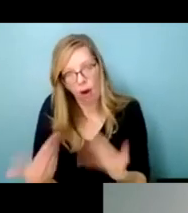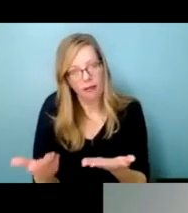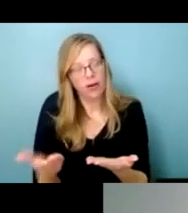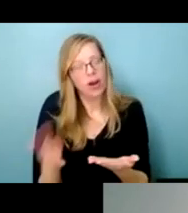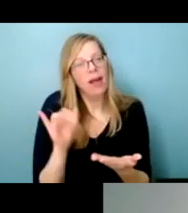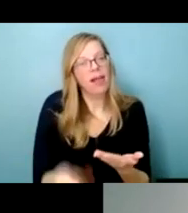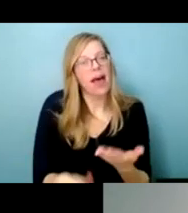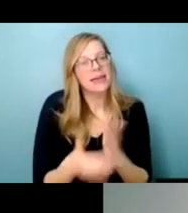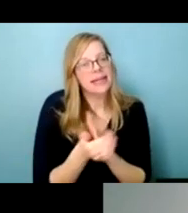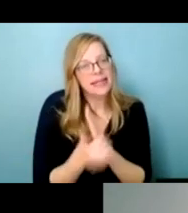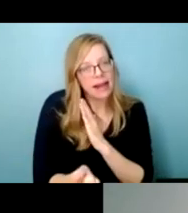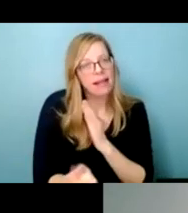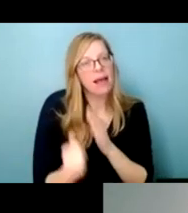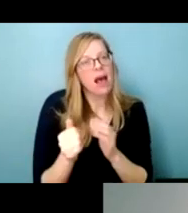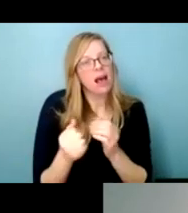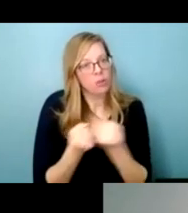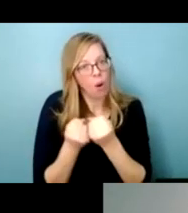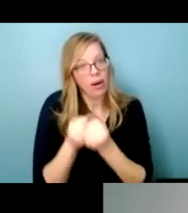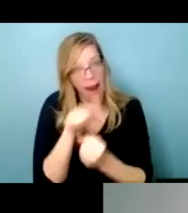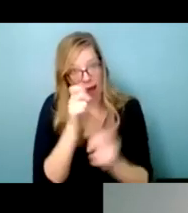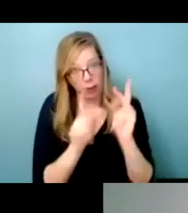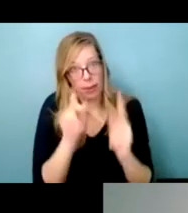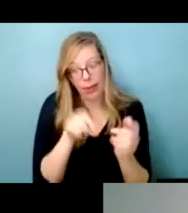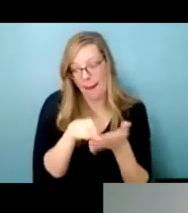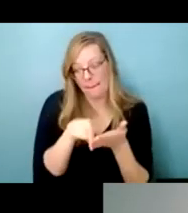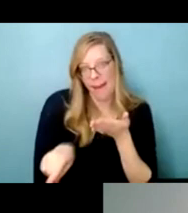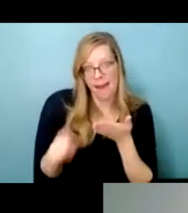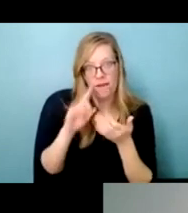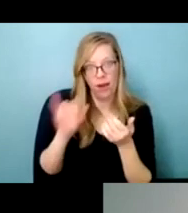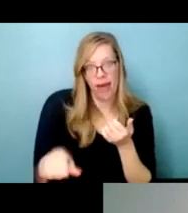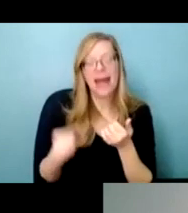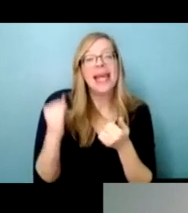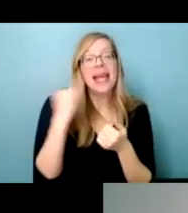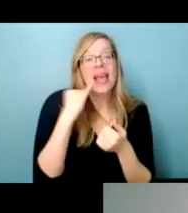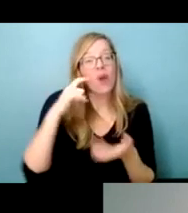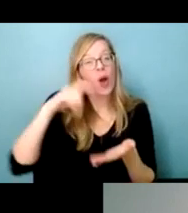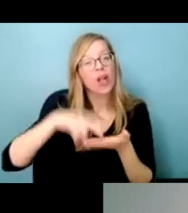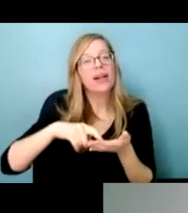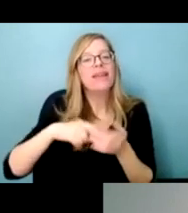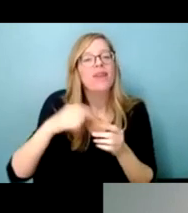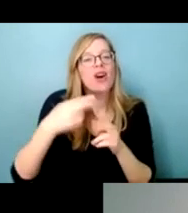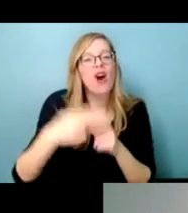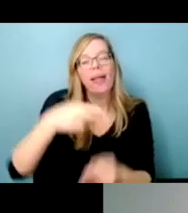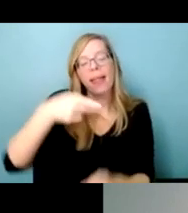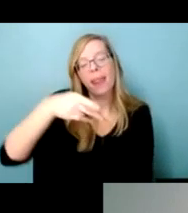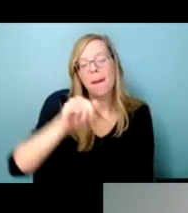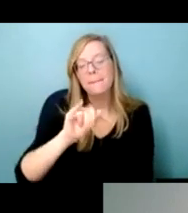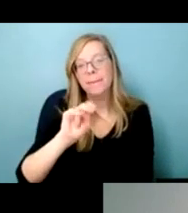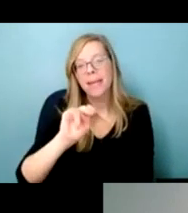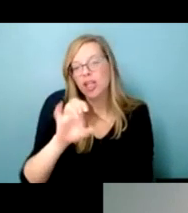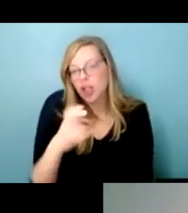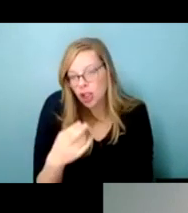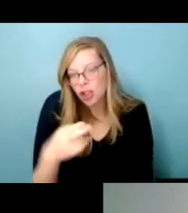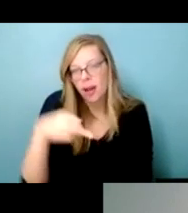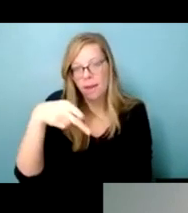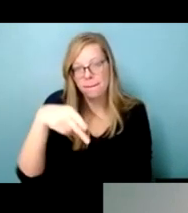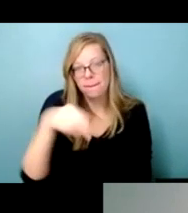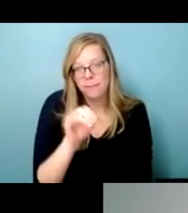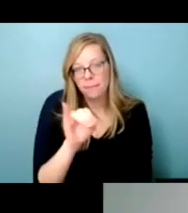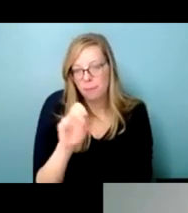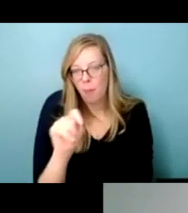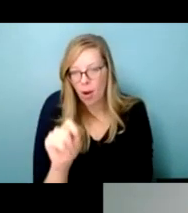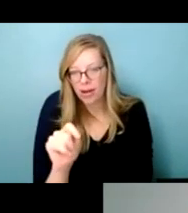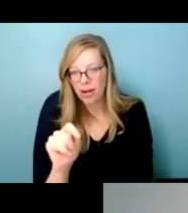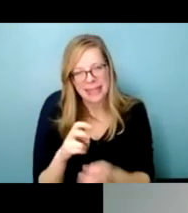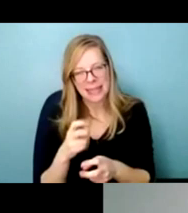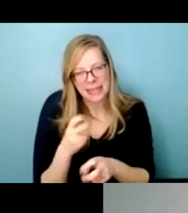other people can pay for. And if we look at the pinch points, that's what I called them earlier. If we look at the pinch points that offer such discomfort in